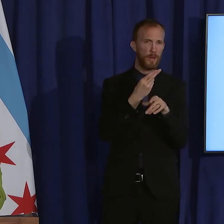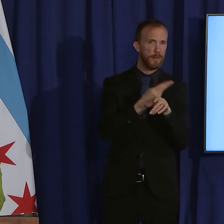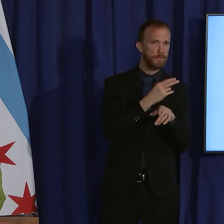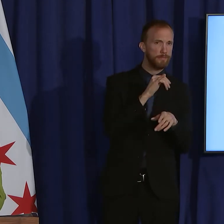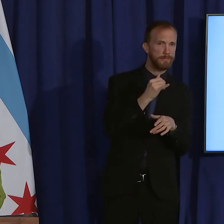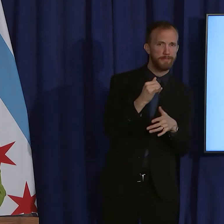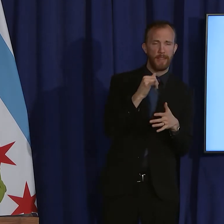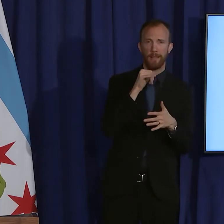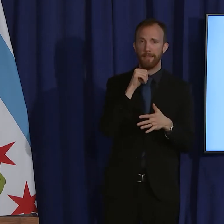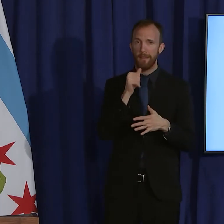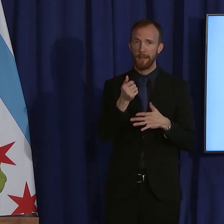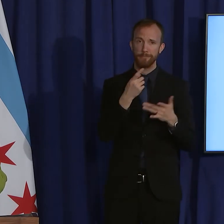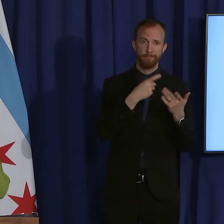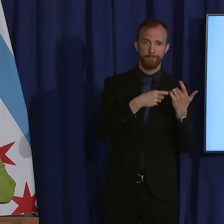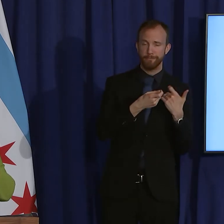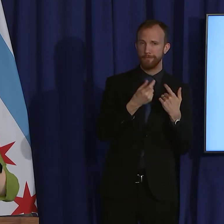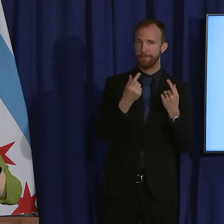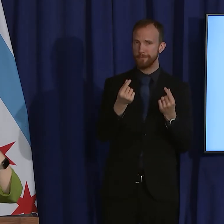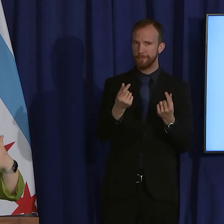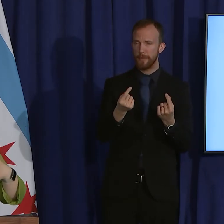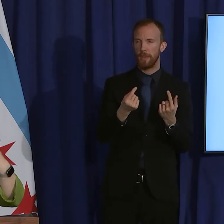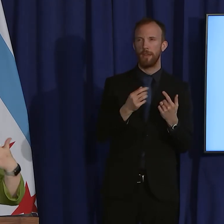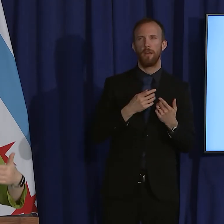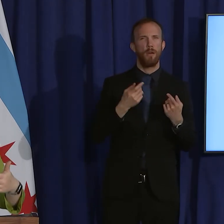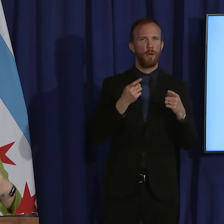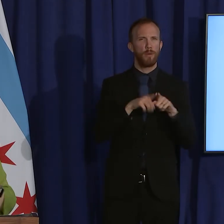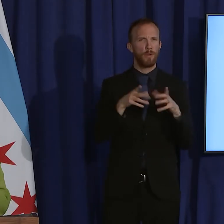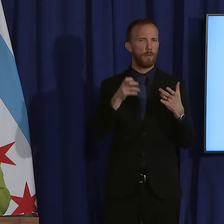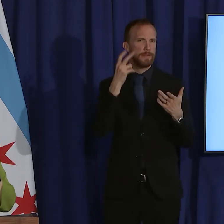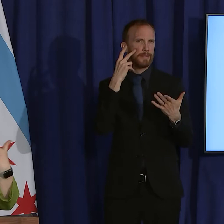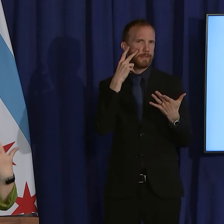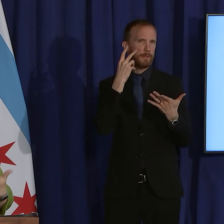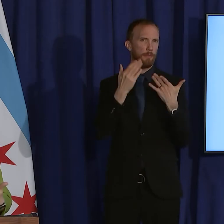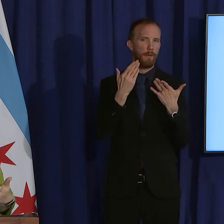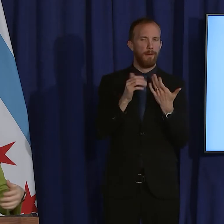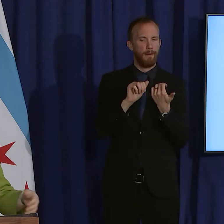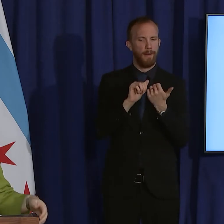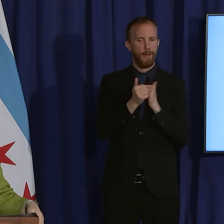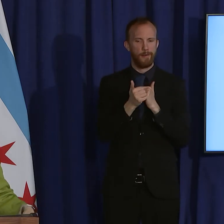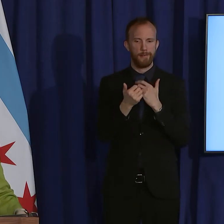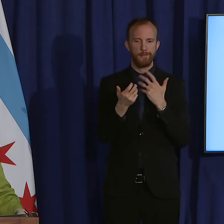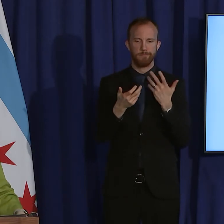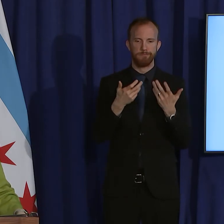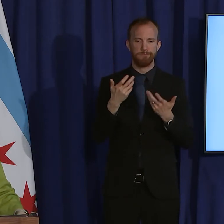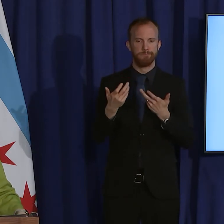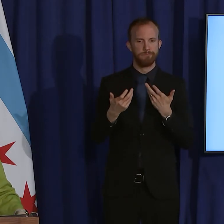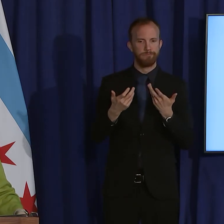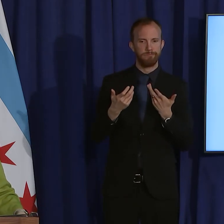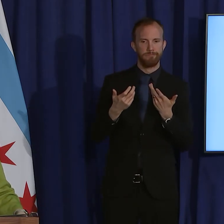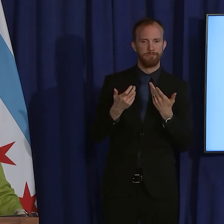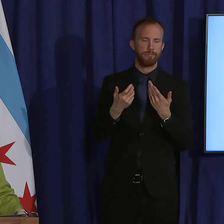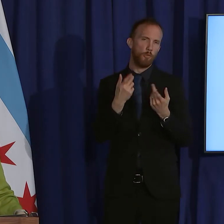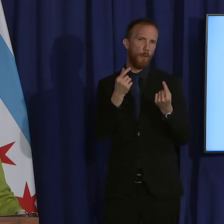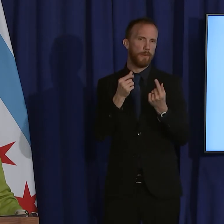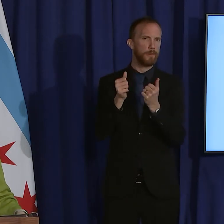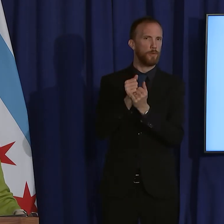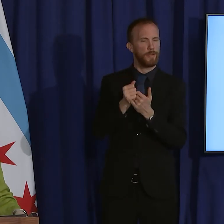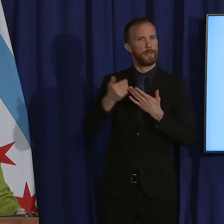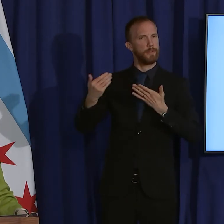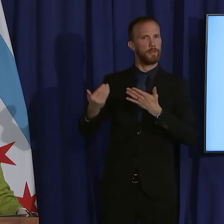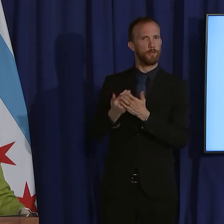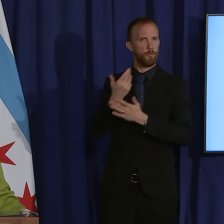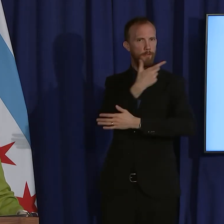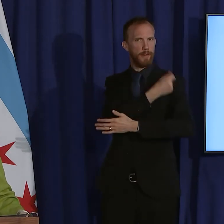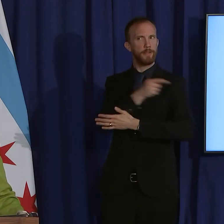vaccine and understand where we may be able to make some adjustments with incoming vaccine to be able to cover